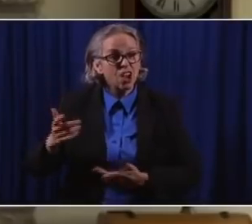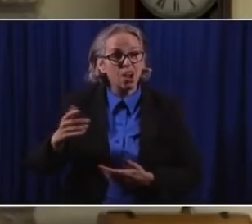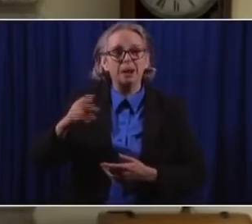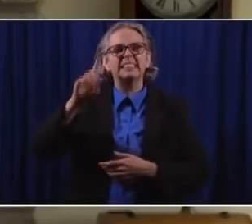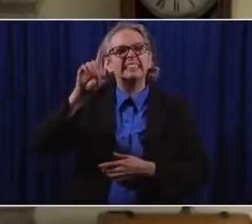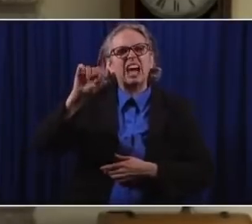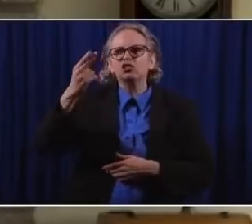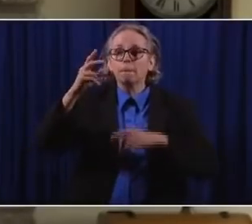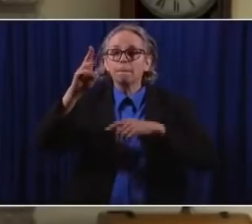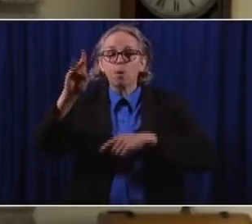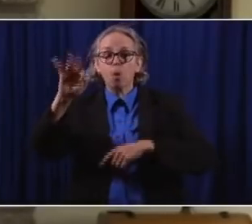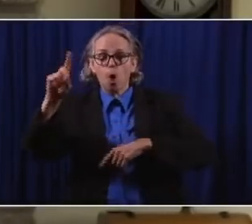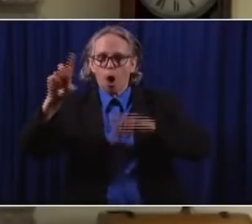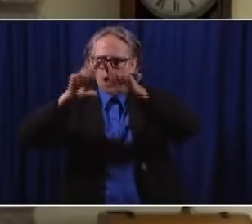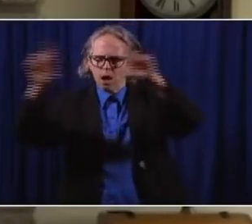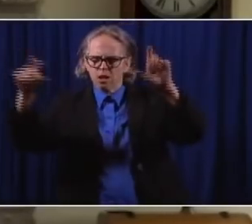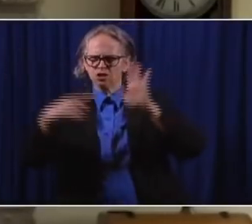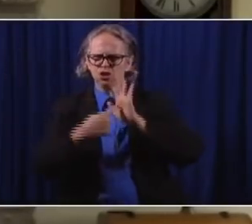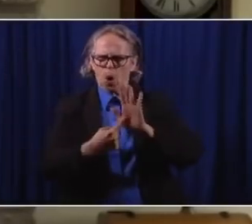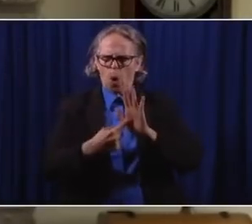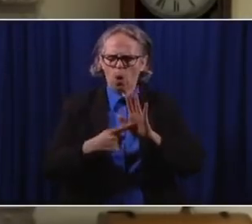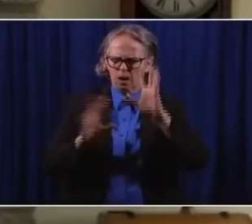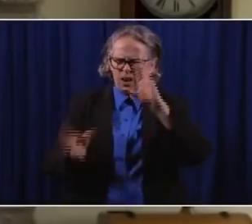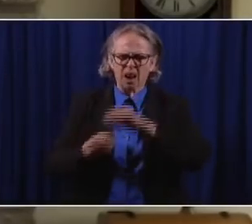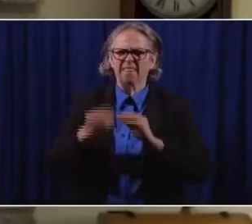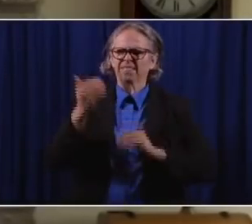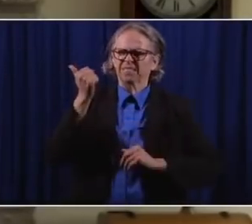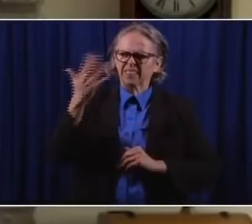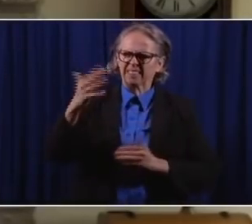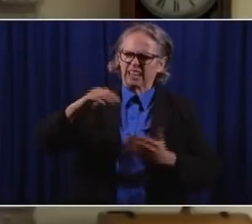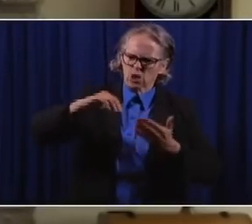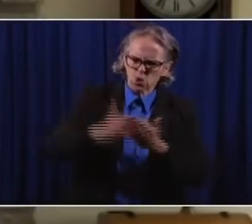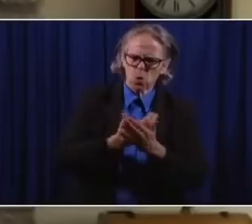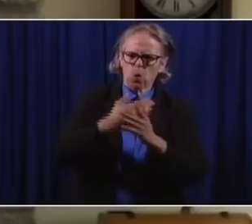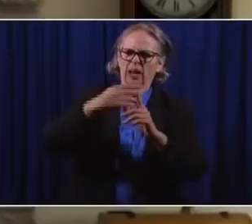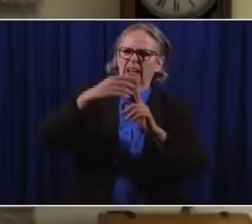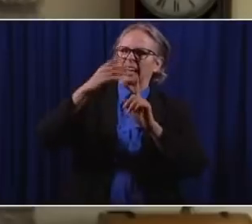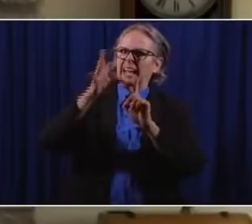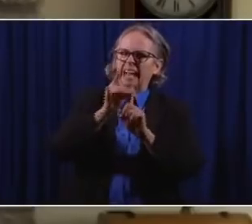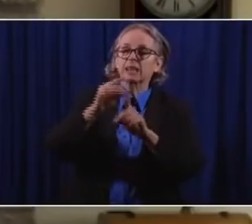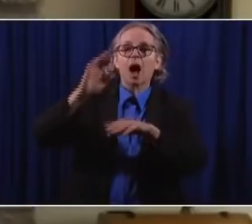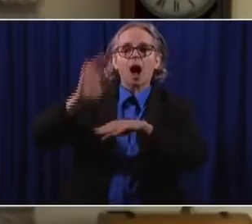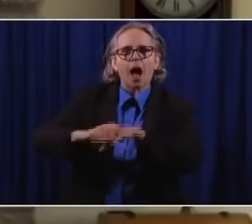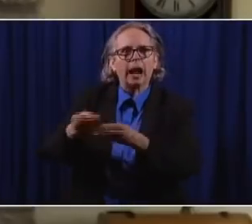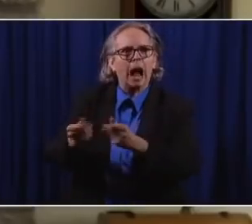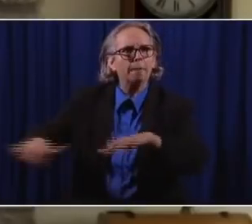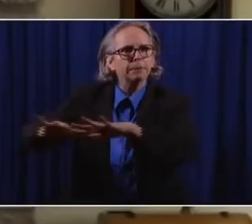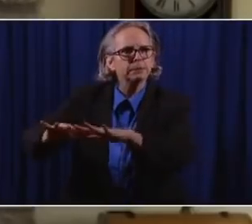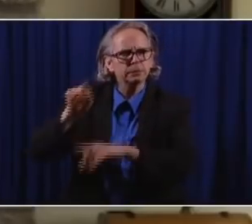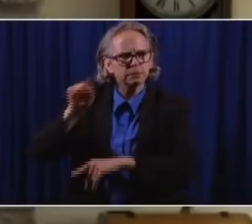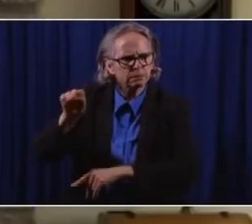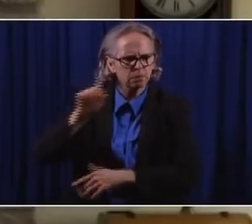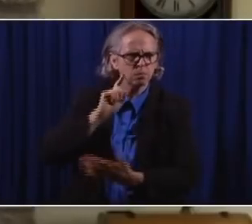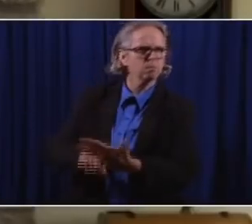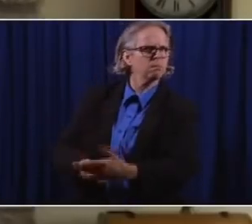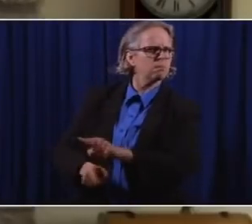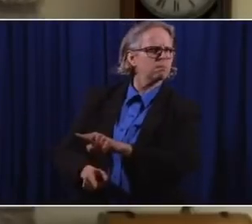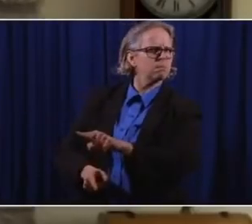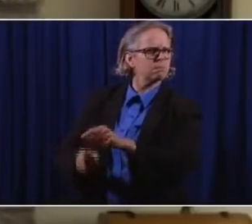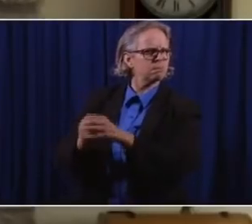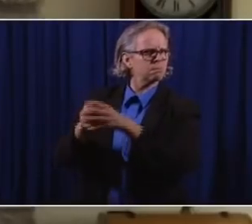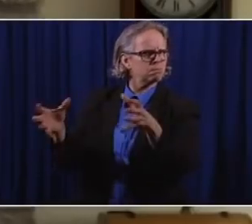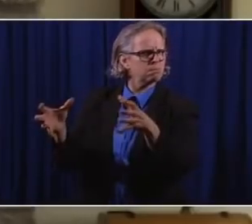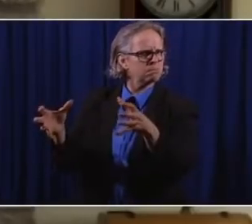health department officials said they've been seeing some small outbreaks associated with a number of social gatherings, some in the workplace and some